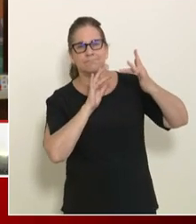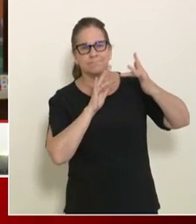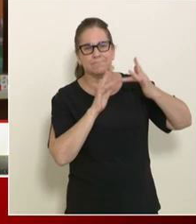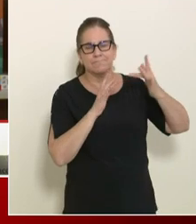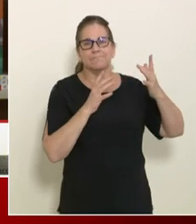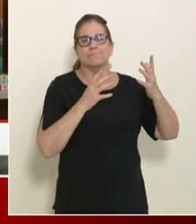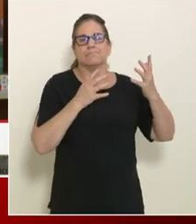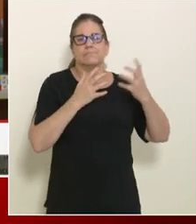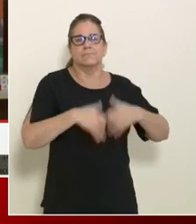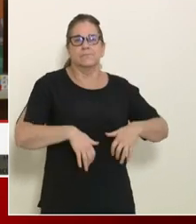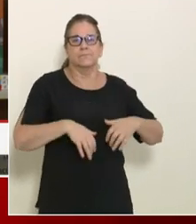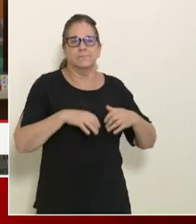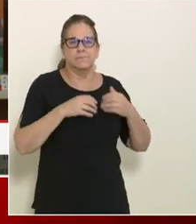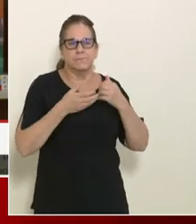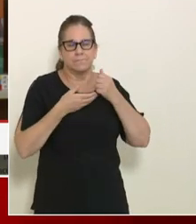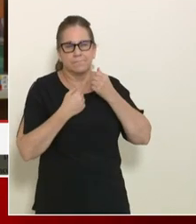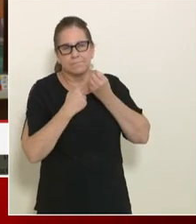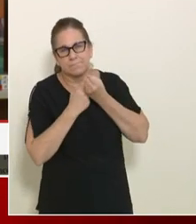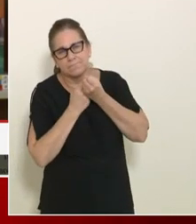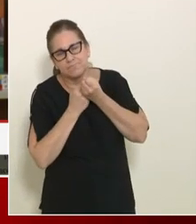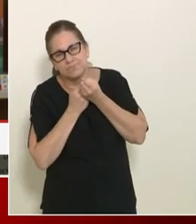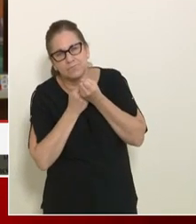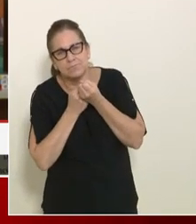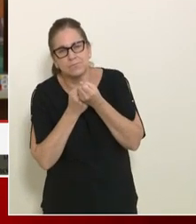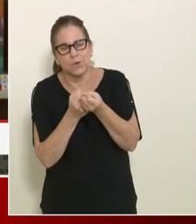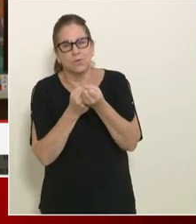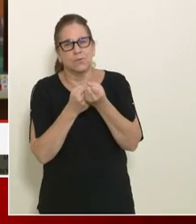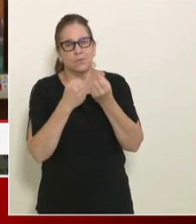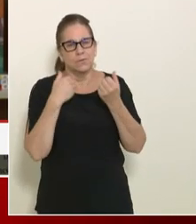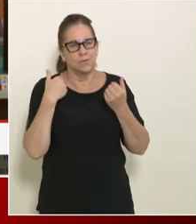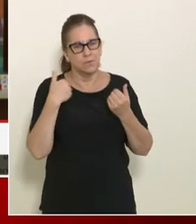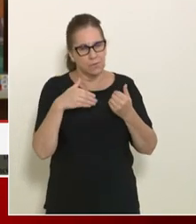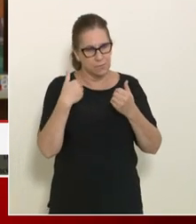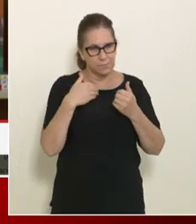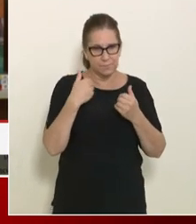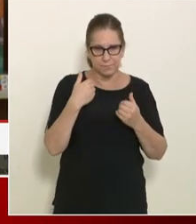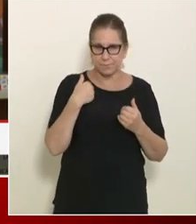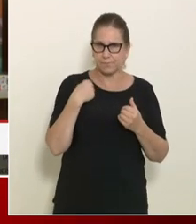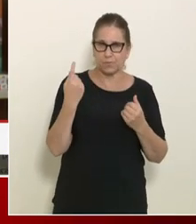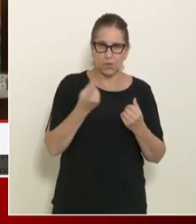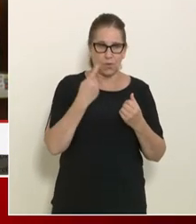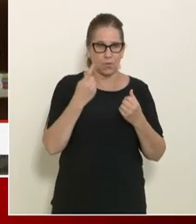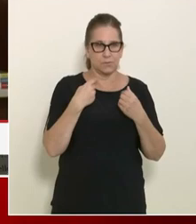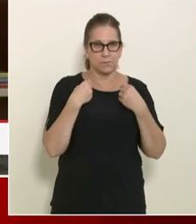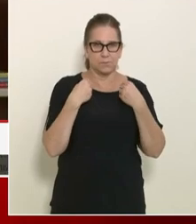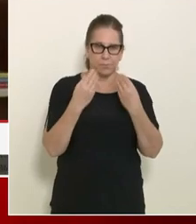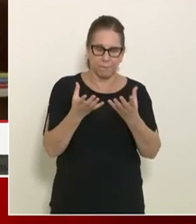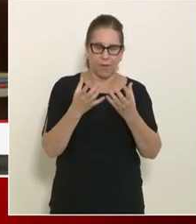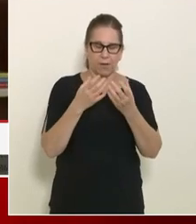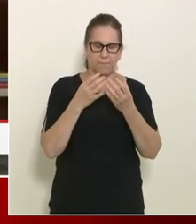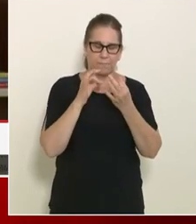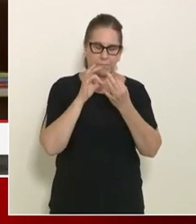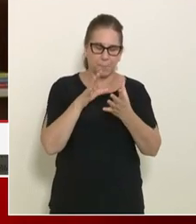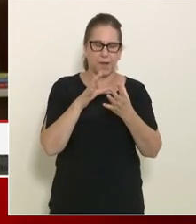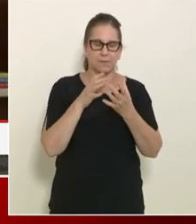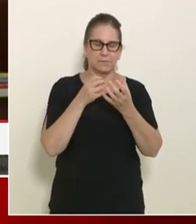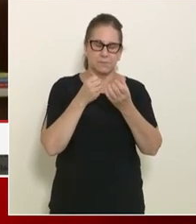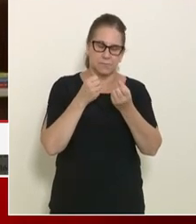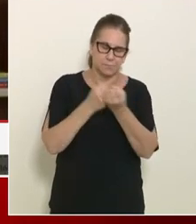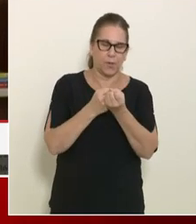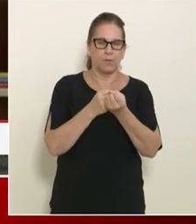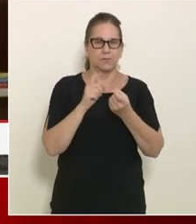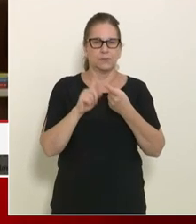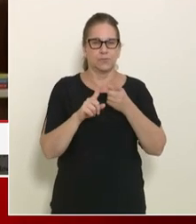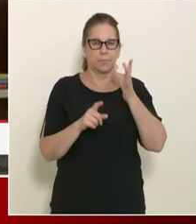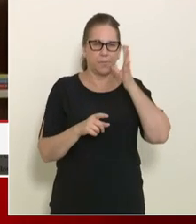feedback accordingly, and seen thousands of families get answers to their questions. So we feel confident that we've